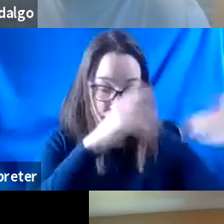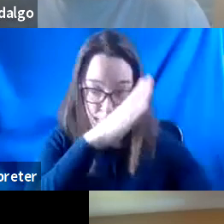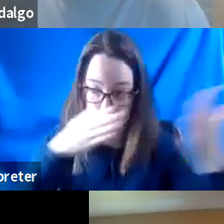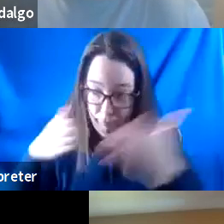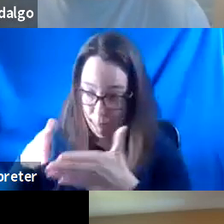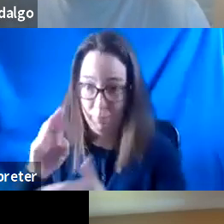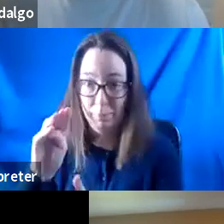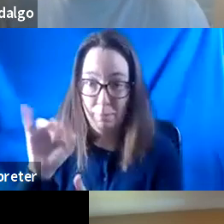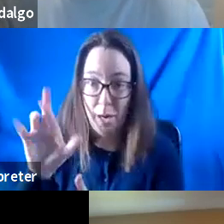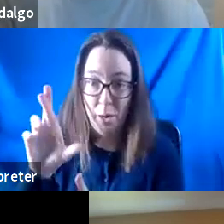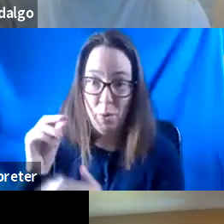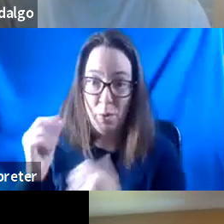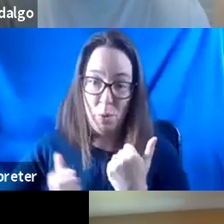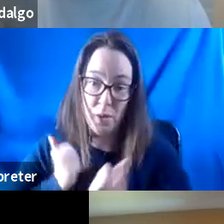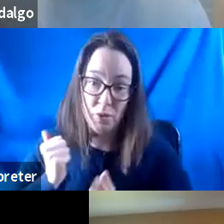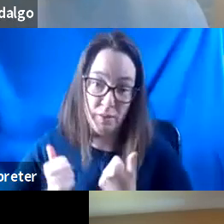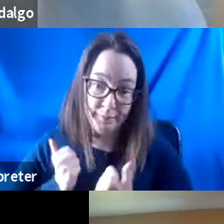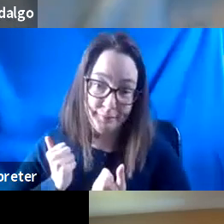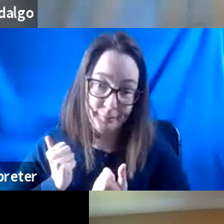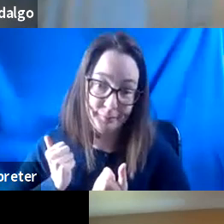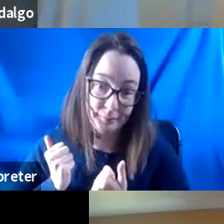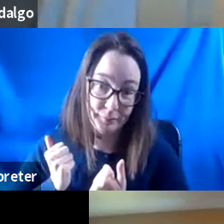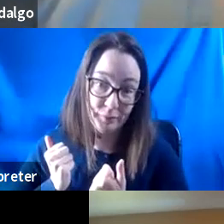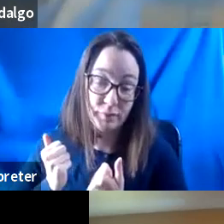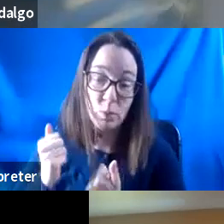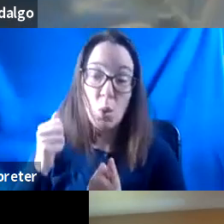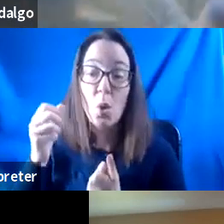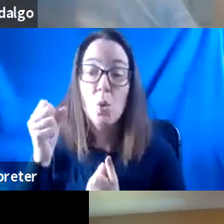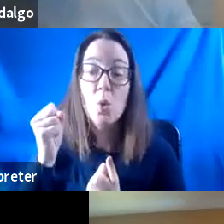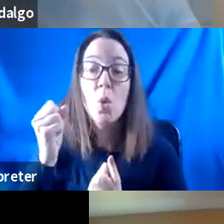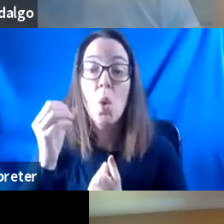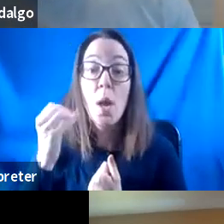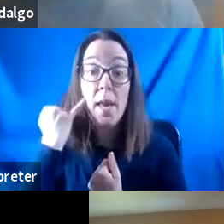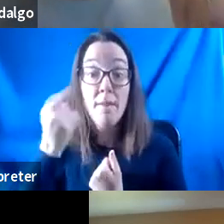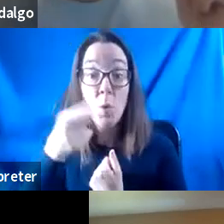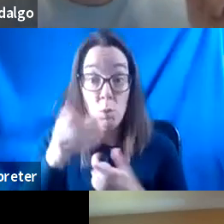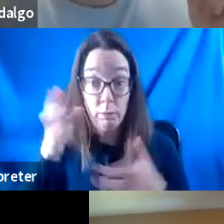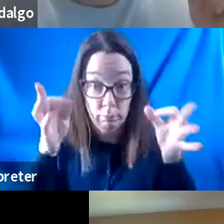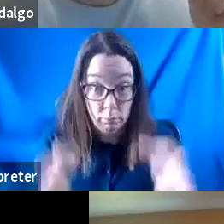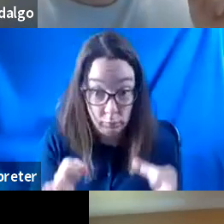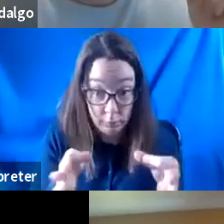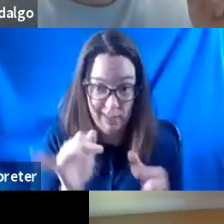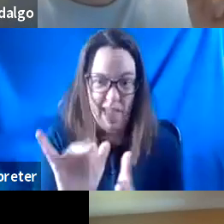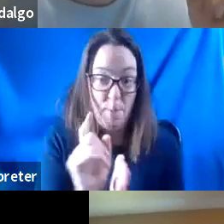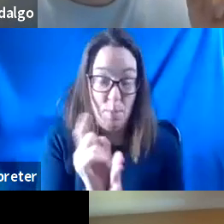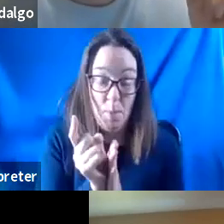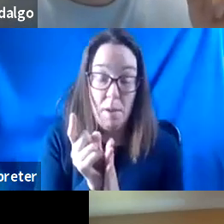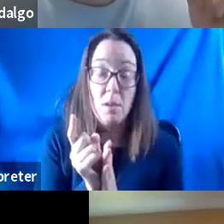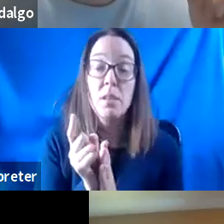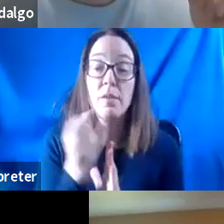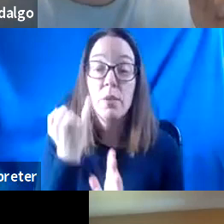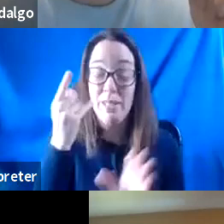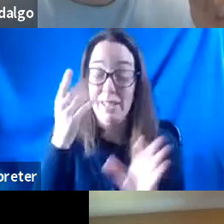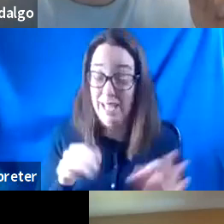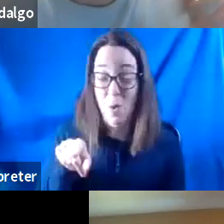And so this can be really challenging, right? If you decide in that moment, like, you know what, this is really important,